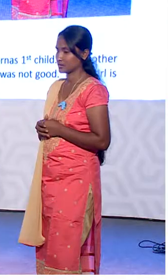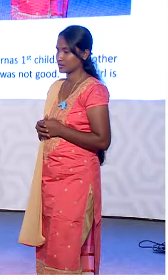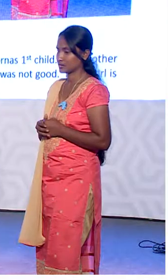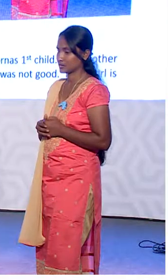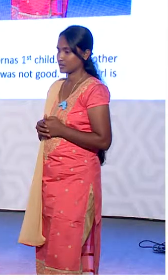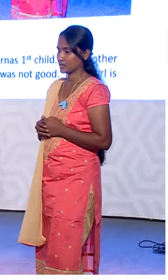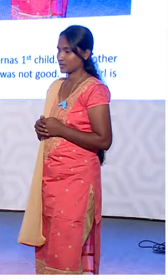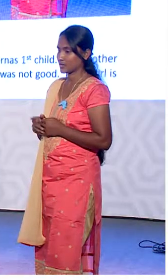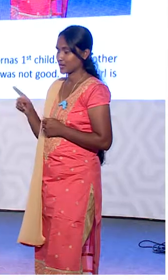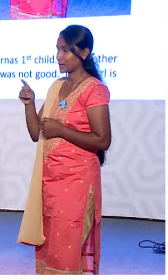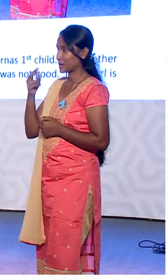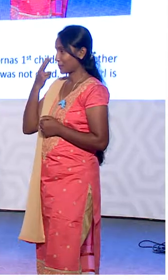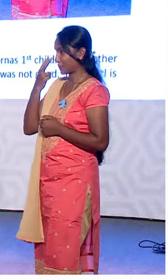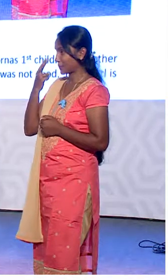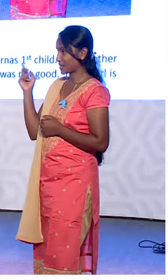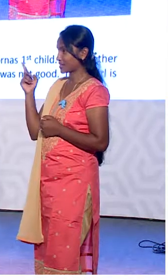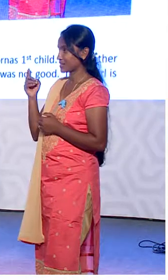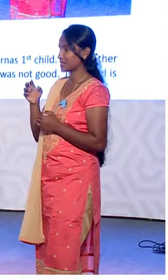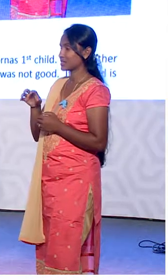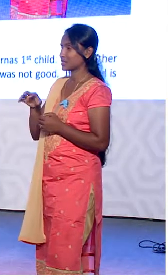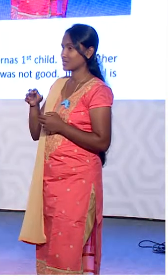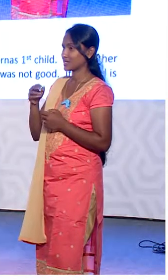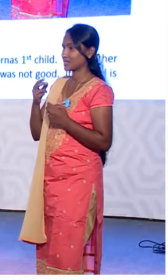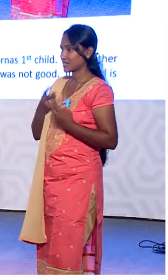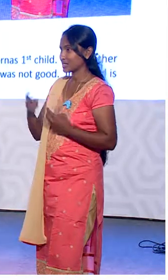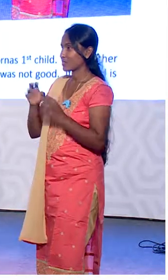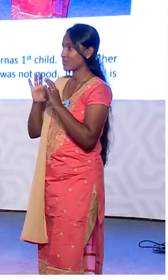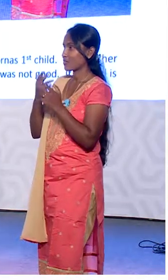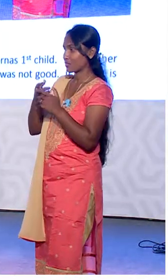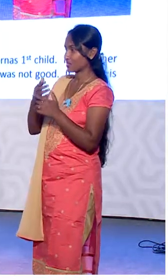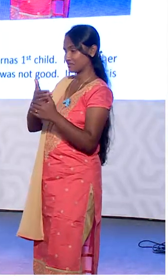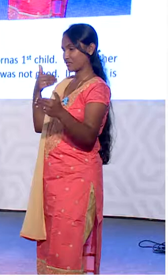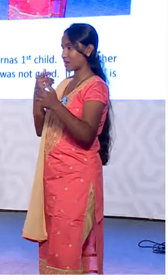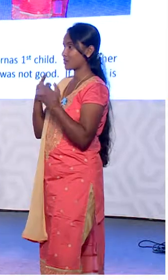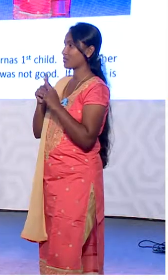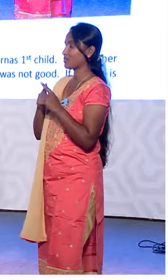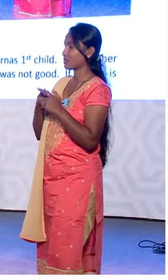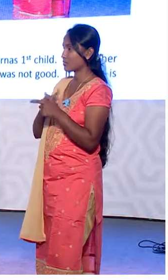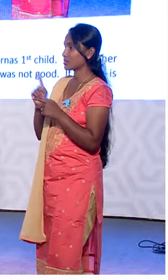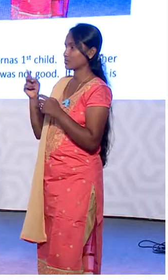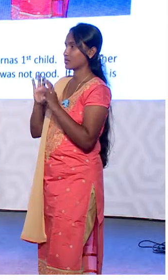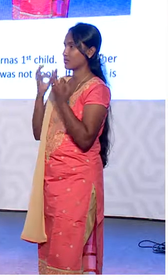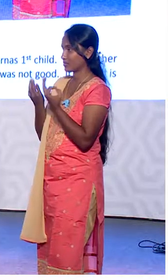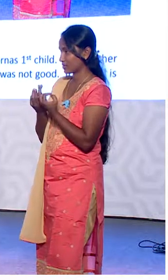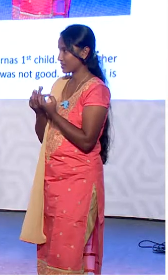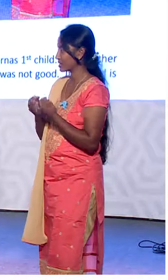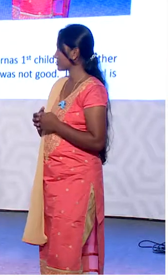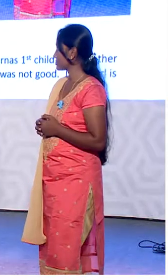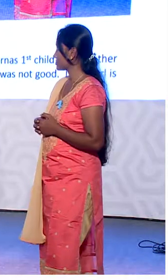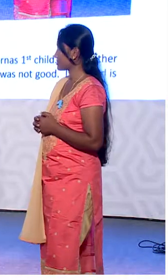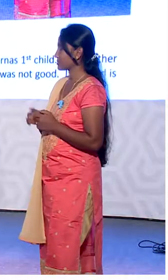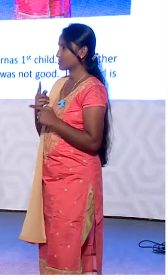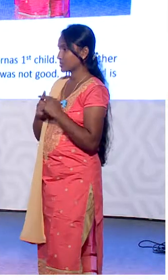That blindness, which took me away from my community, get me into a path called